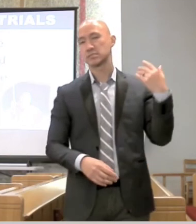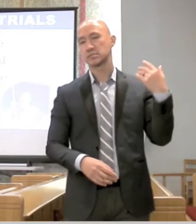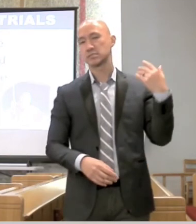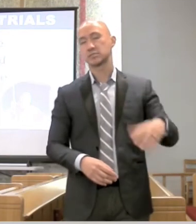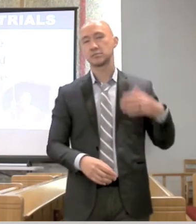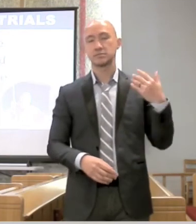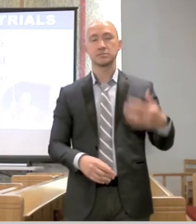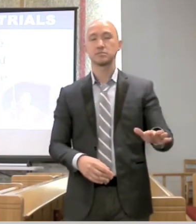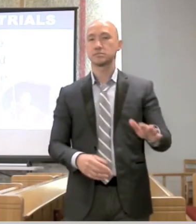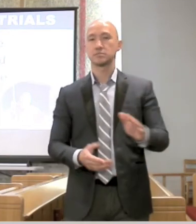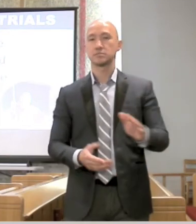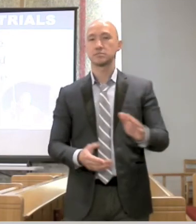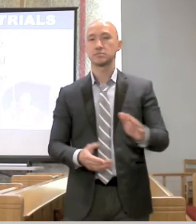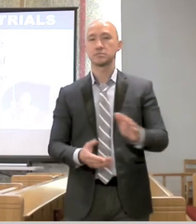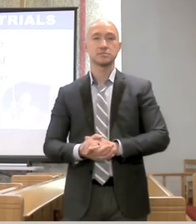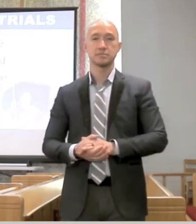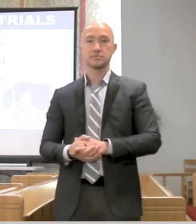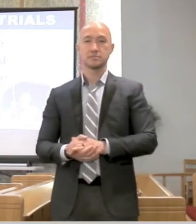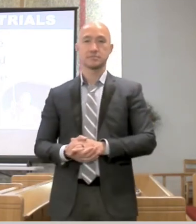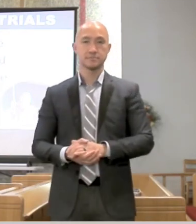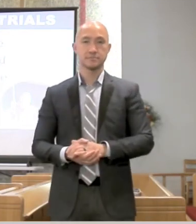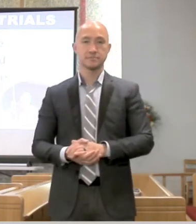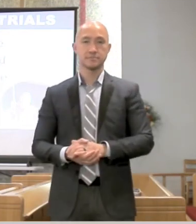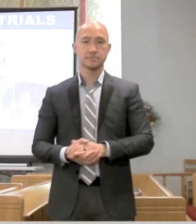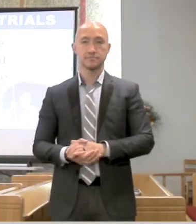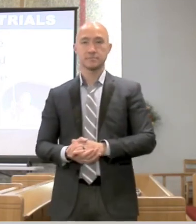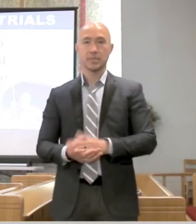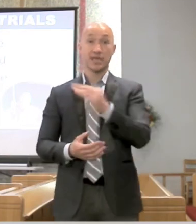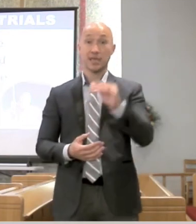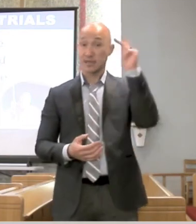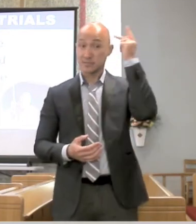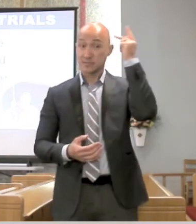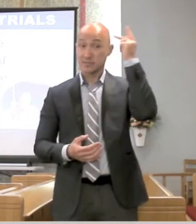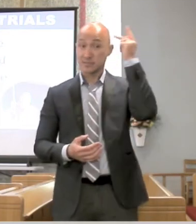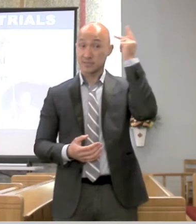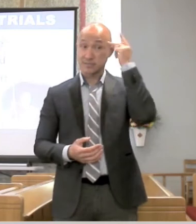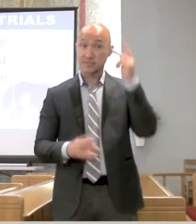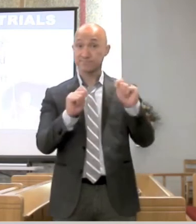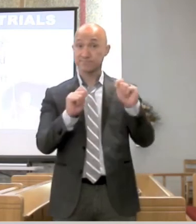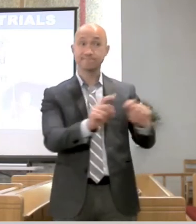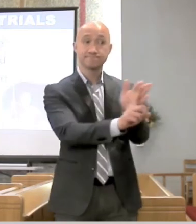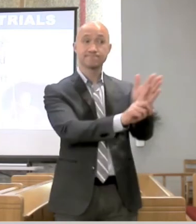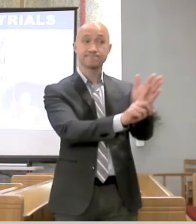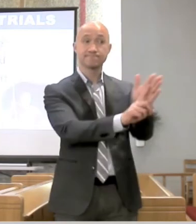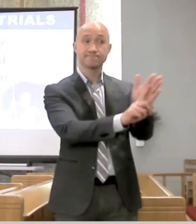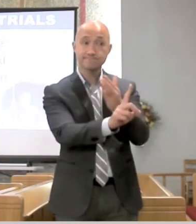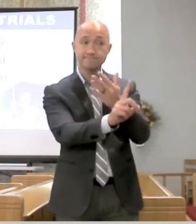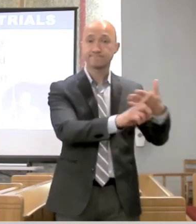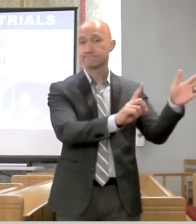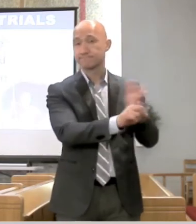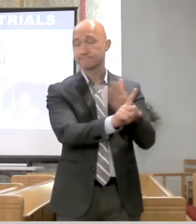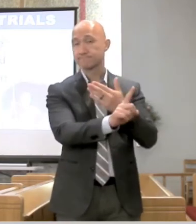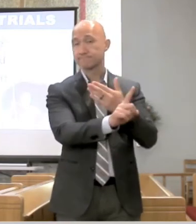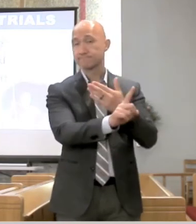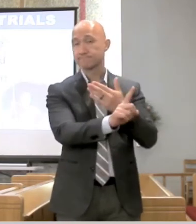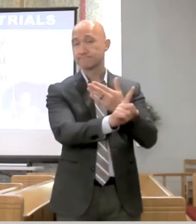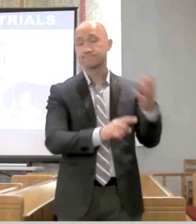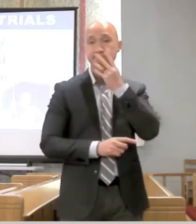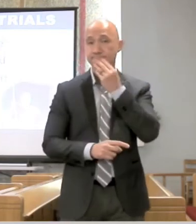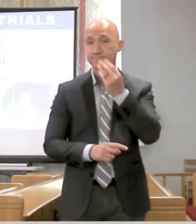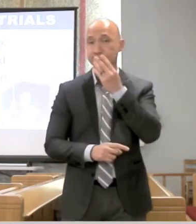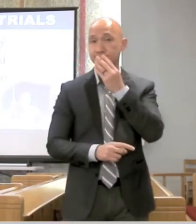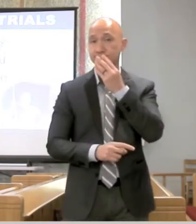scourging that Pilate proposed to the Jews, if that really happened, we don't know if it happened or not. We know that he was eventually scourged,